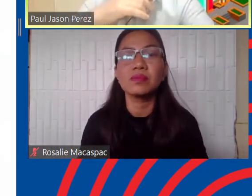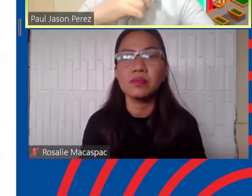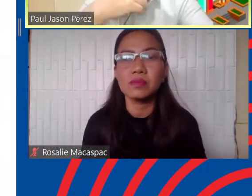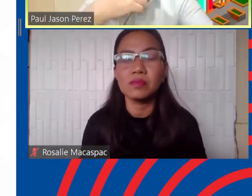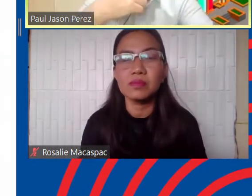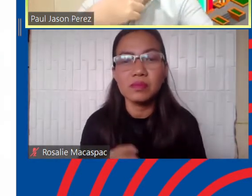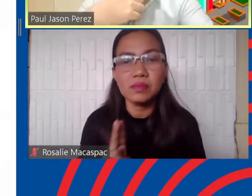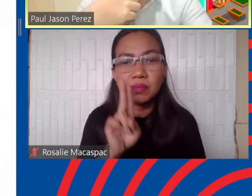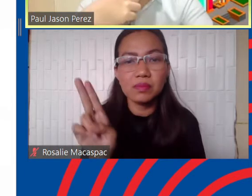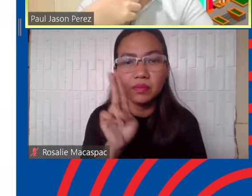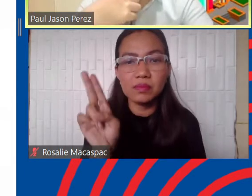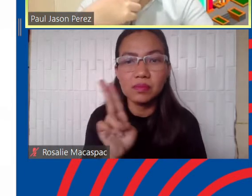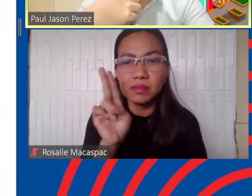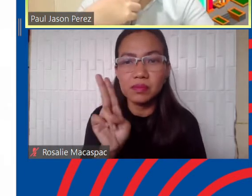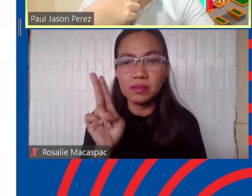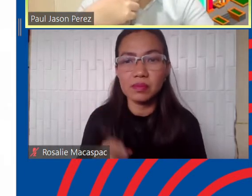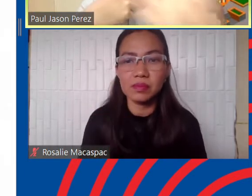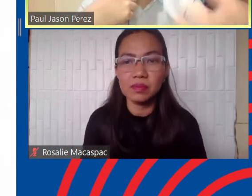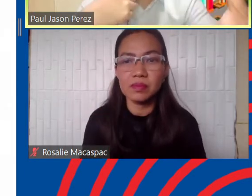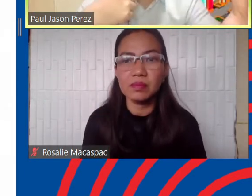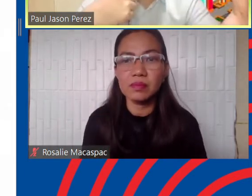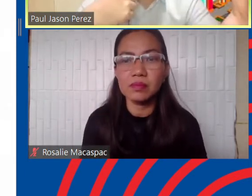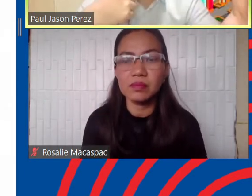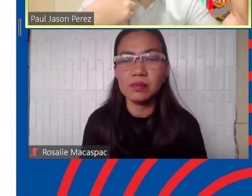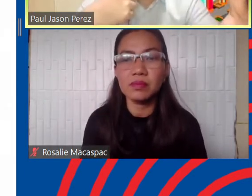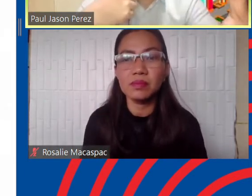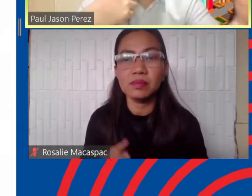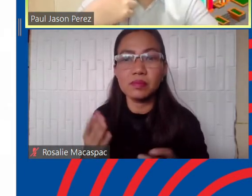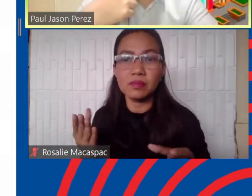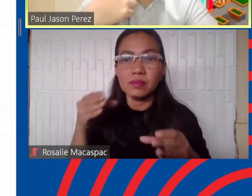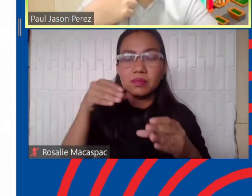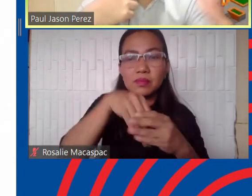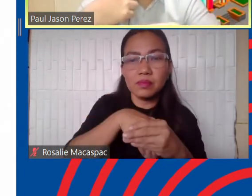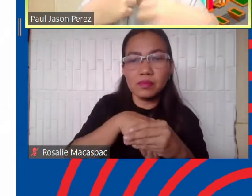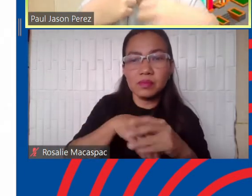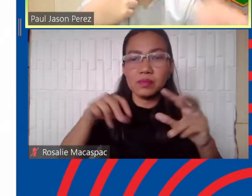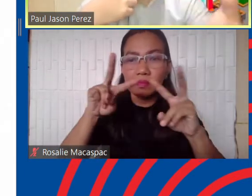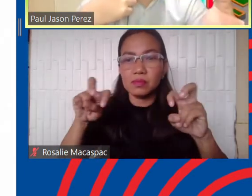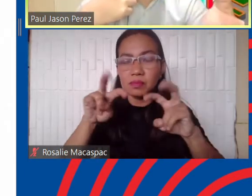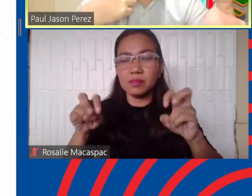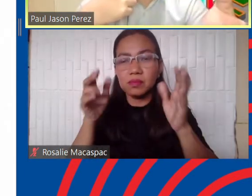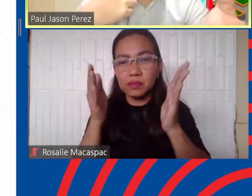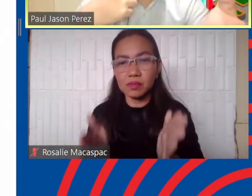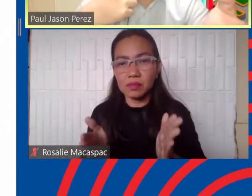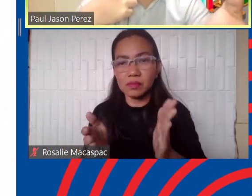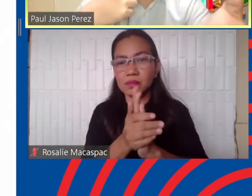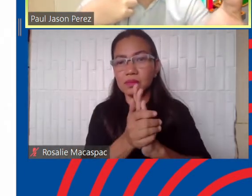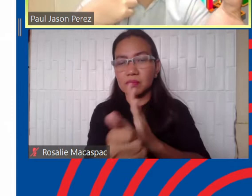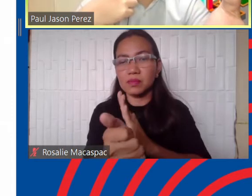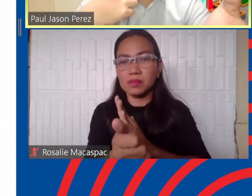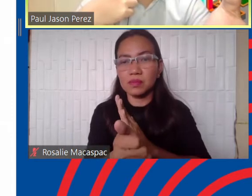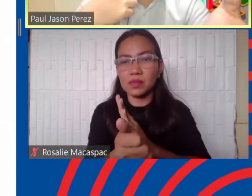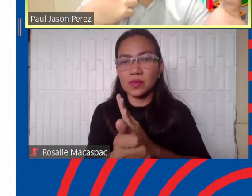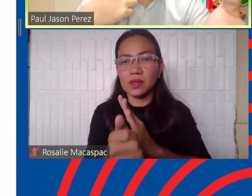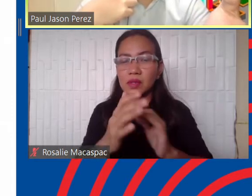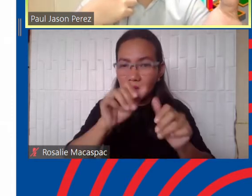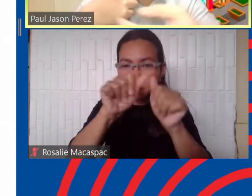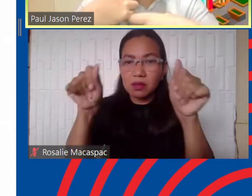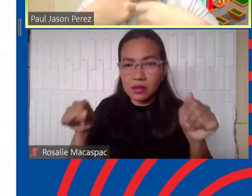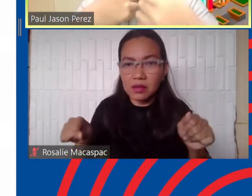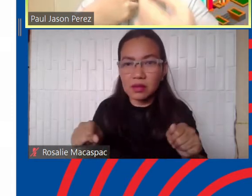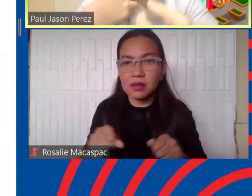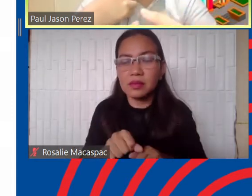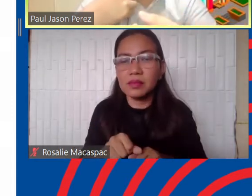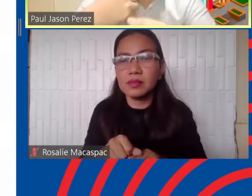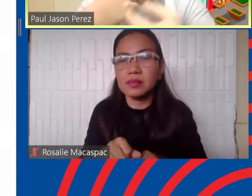use, dito na papasok yung mga researcher. They are the expert in their field. And this is